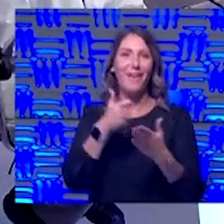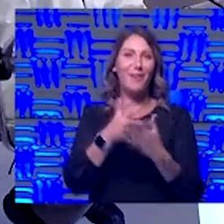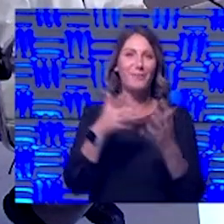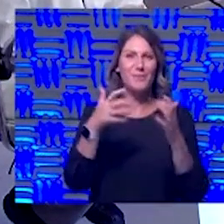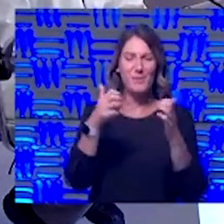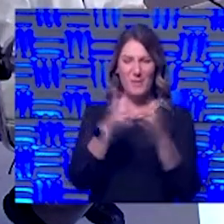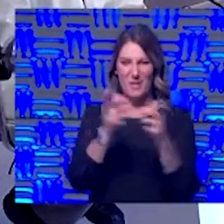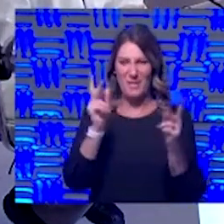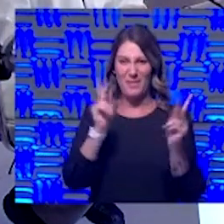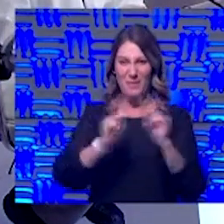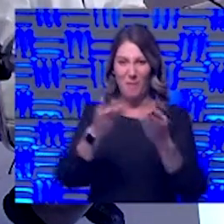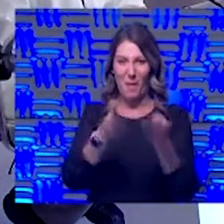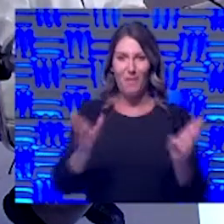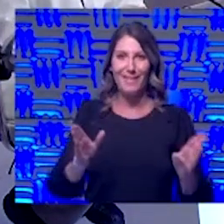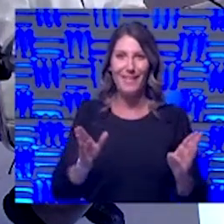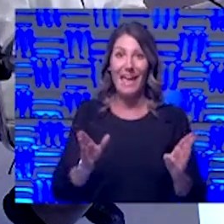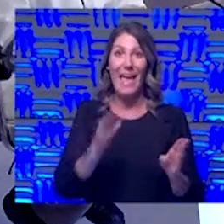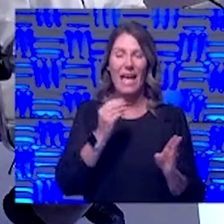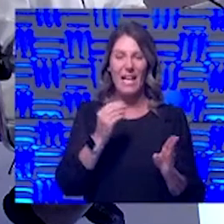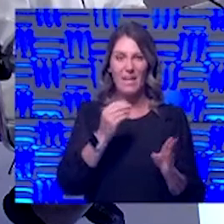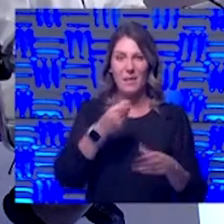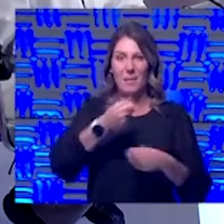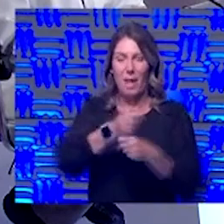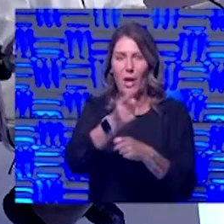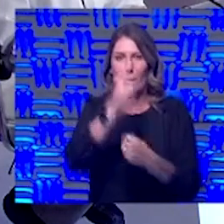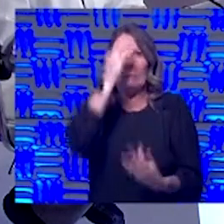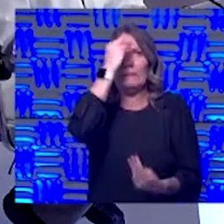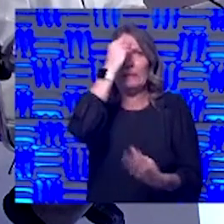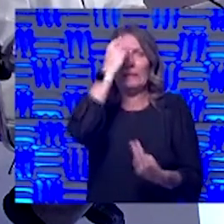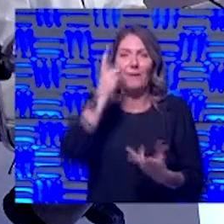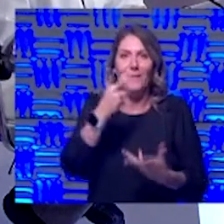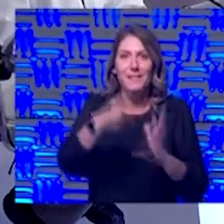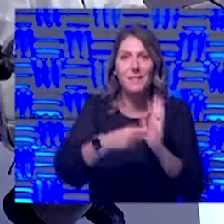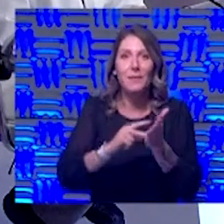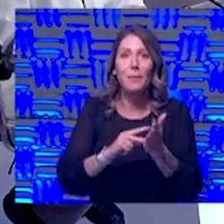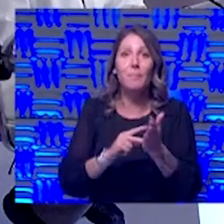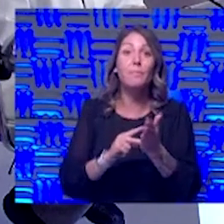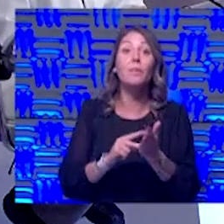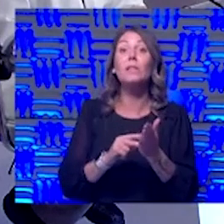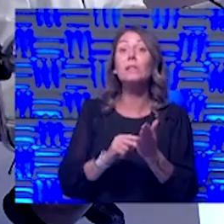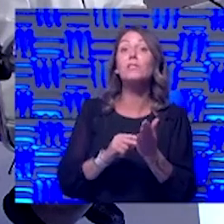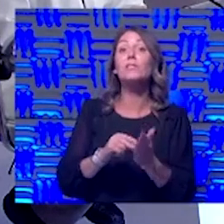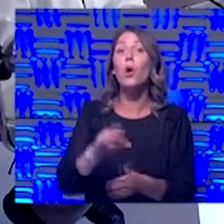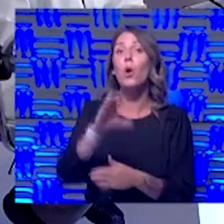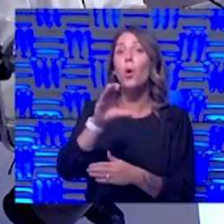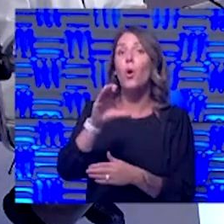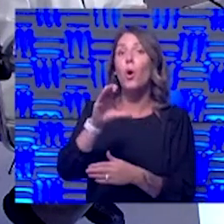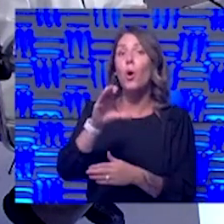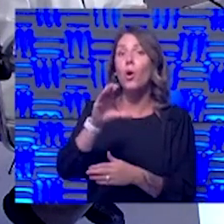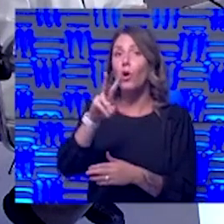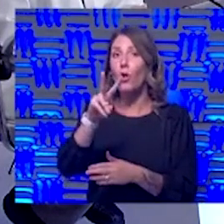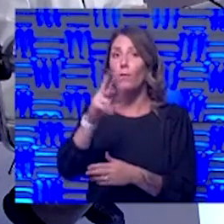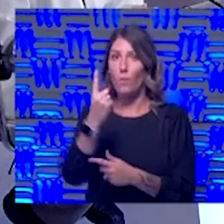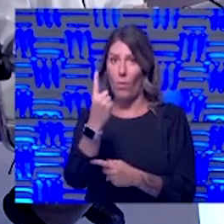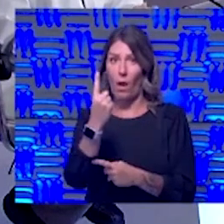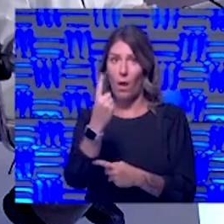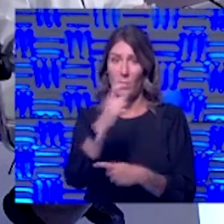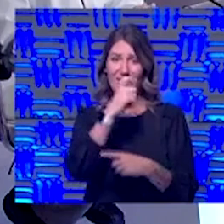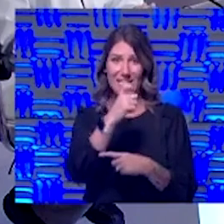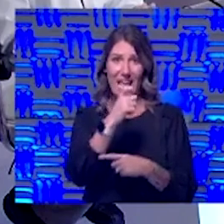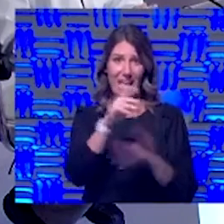the public and make you think harder about it. But, Dana, SARS-CoV-1 was interesting, not as transmissible